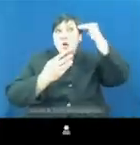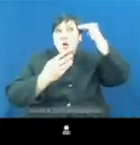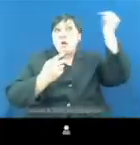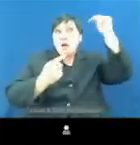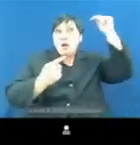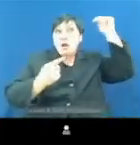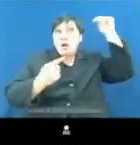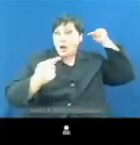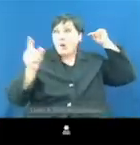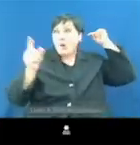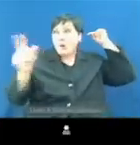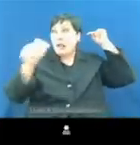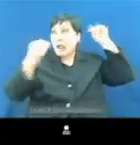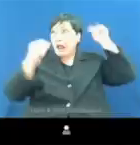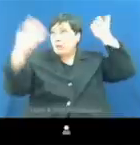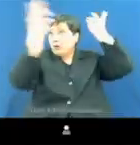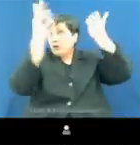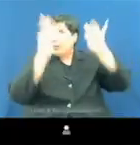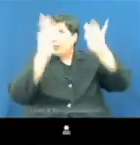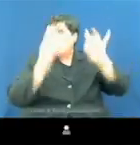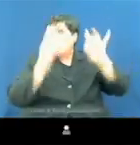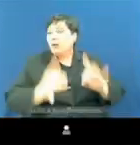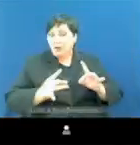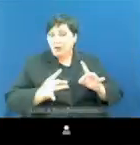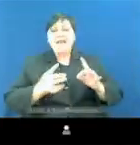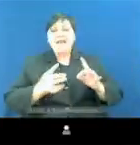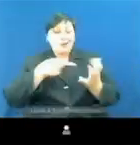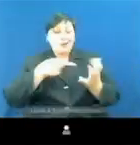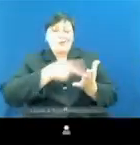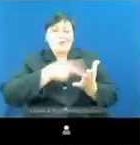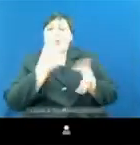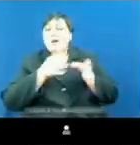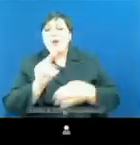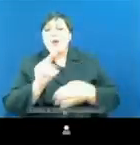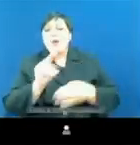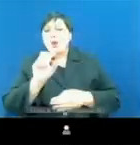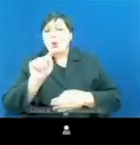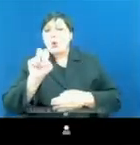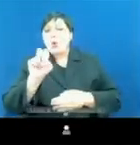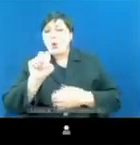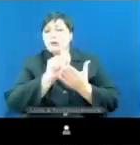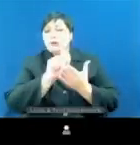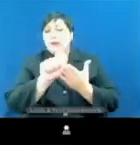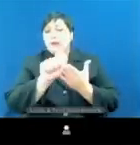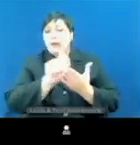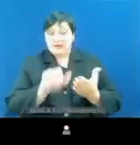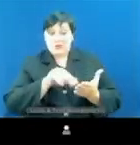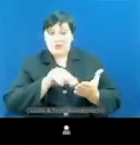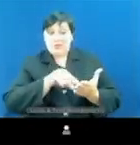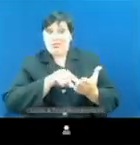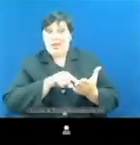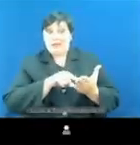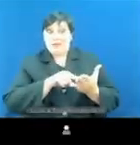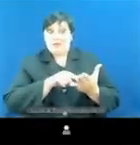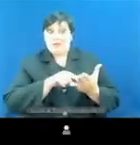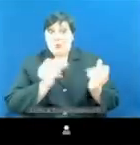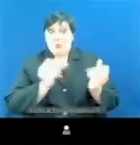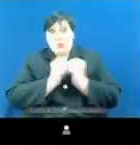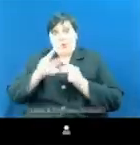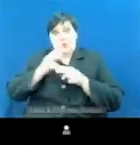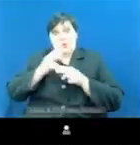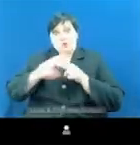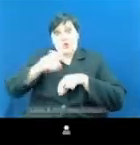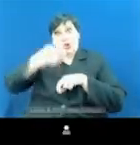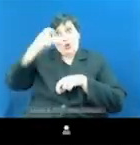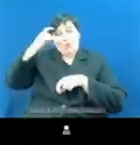note-taking is just a way to do that. So it works in tandem with your short-term memory. It's not a